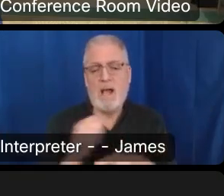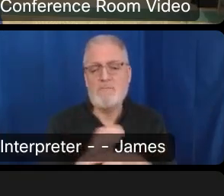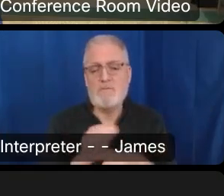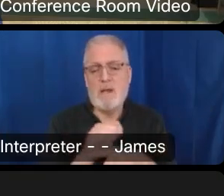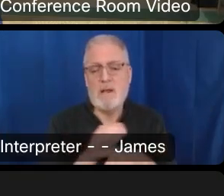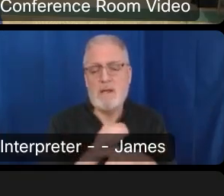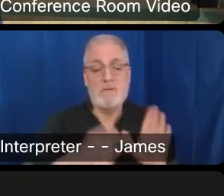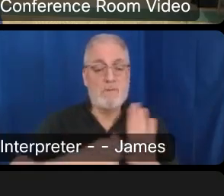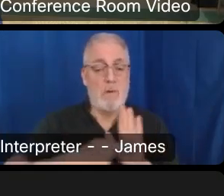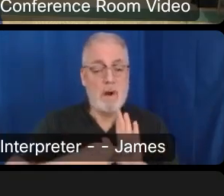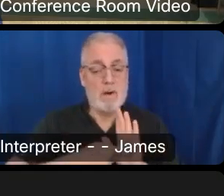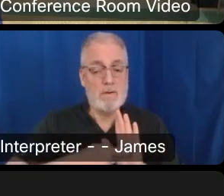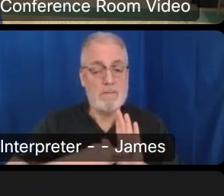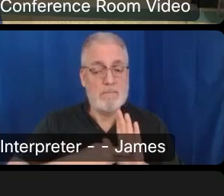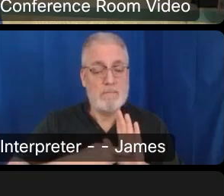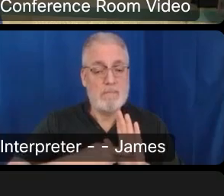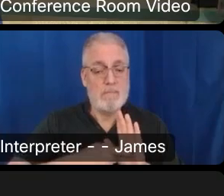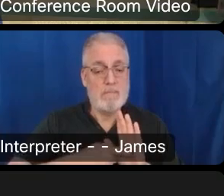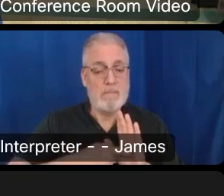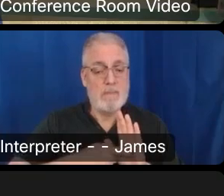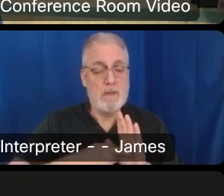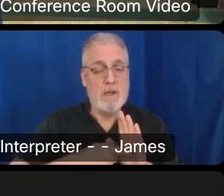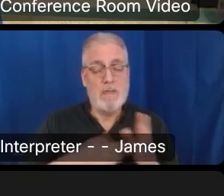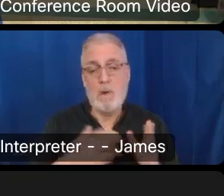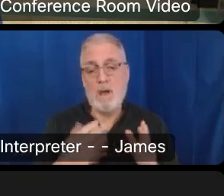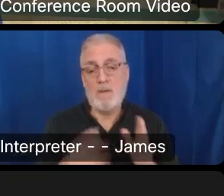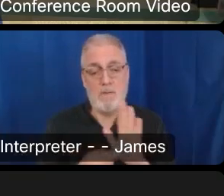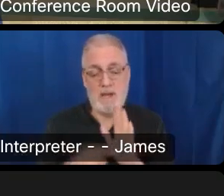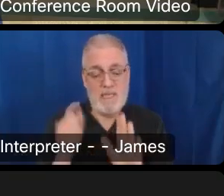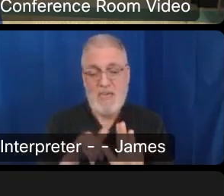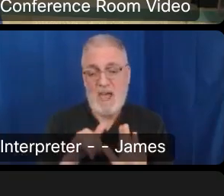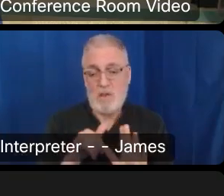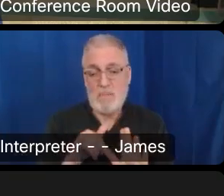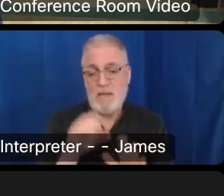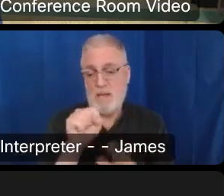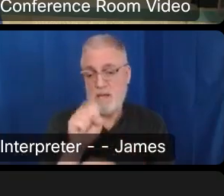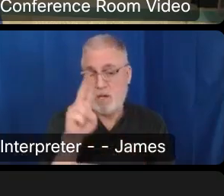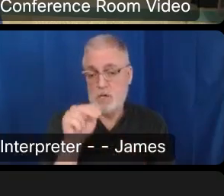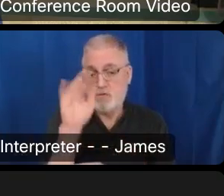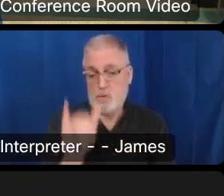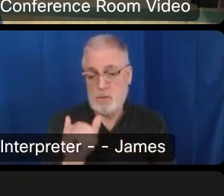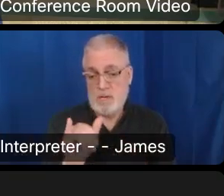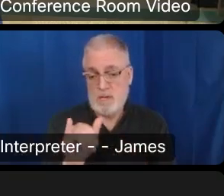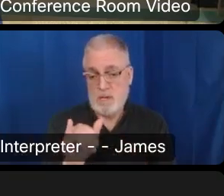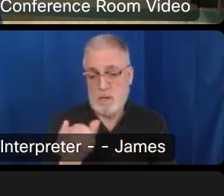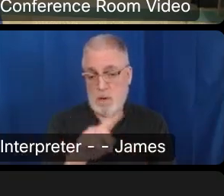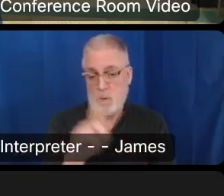positions, which could be a SUNY question of micro credentials to get them there. So it's